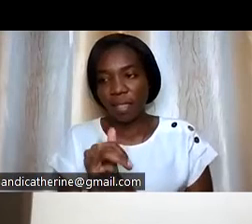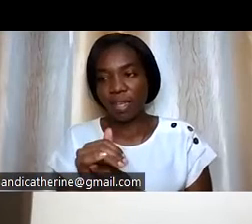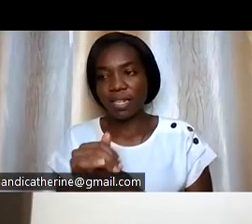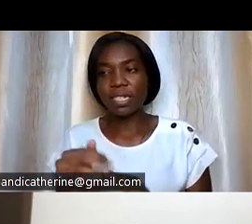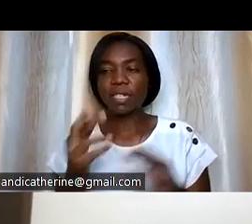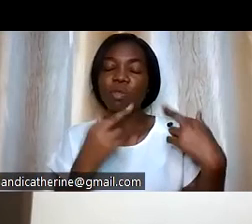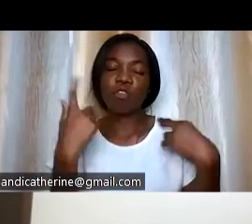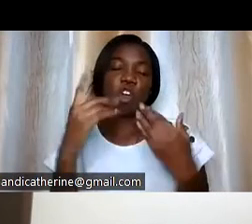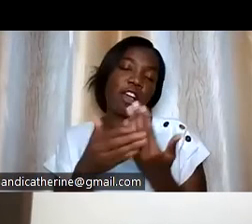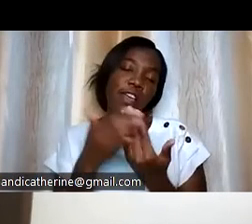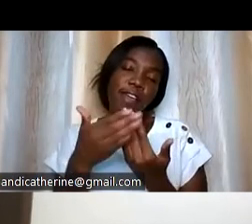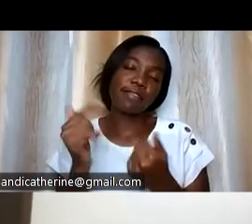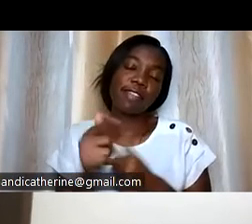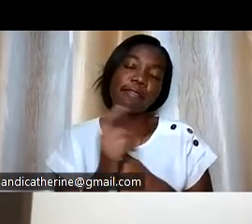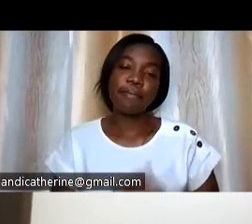yourself.